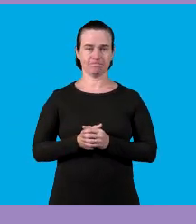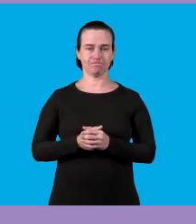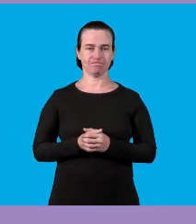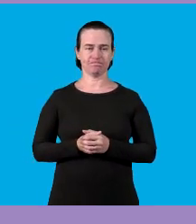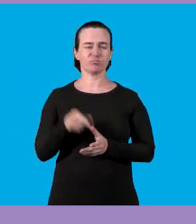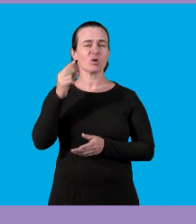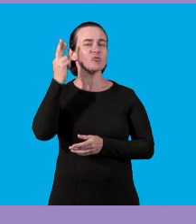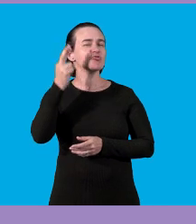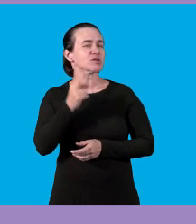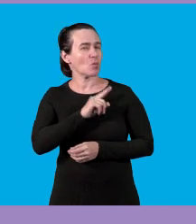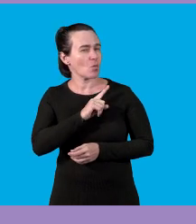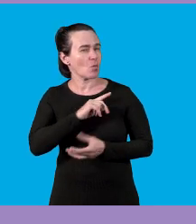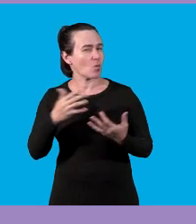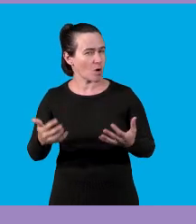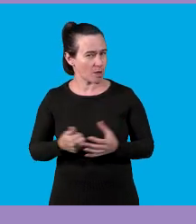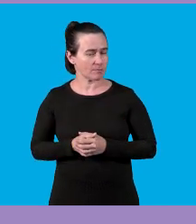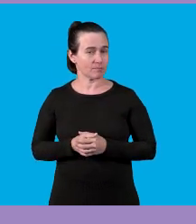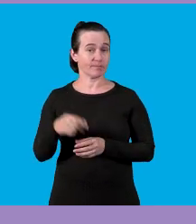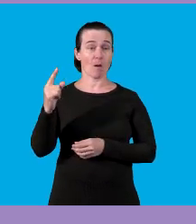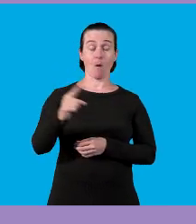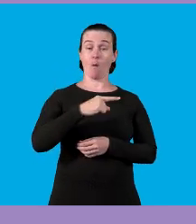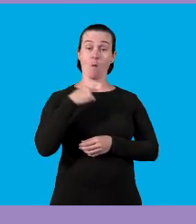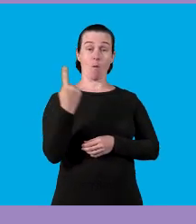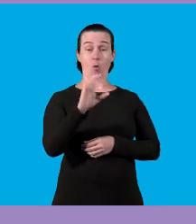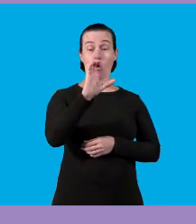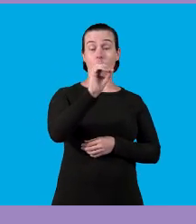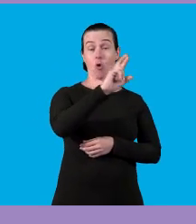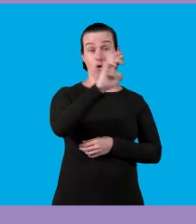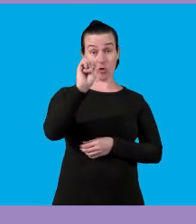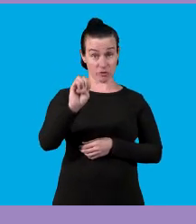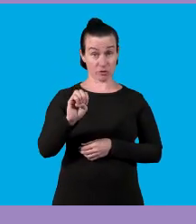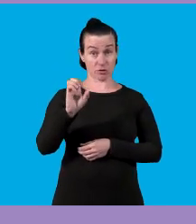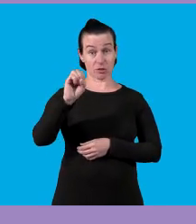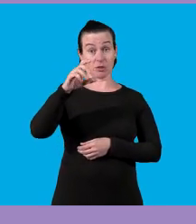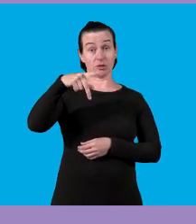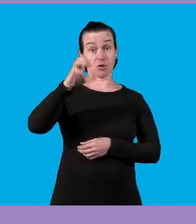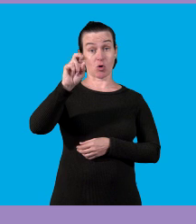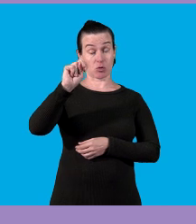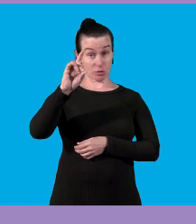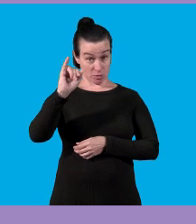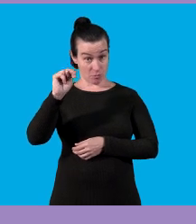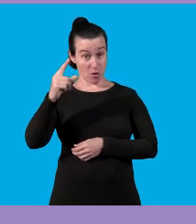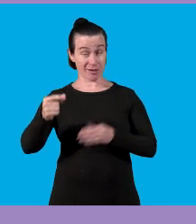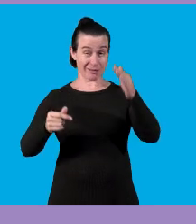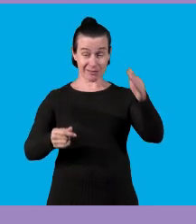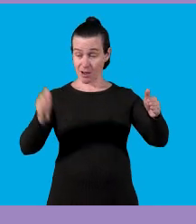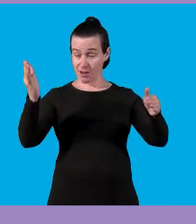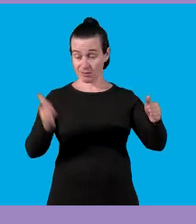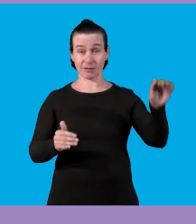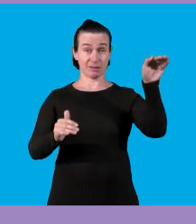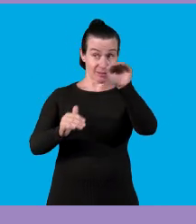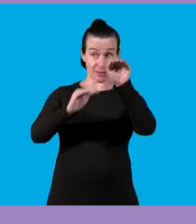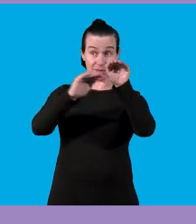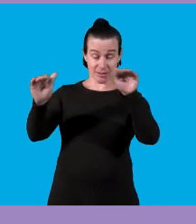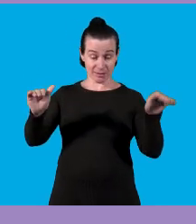WXYZ. And our reason is that all corresponding sides